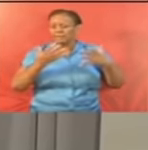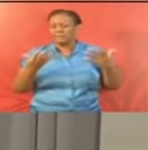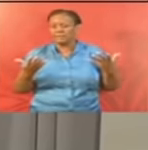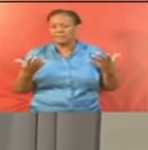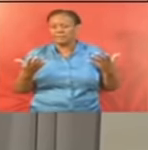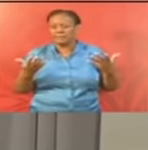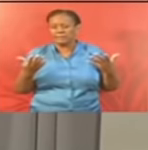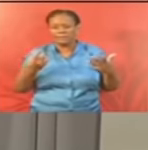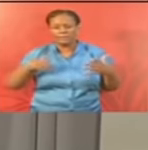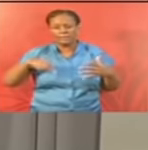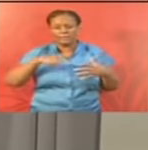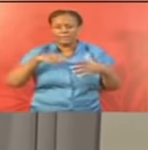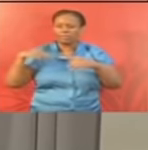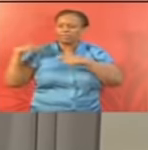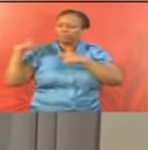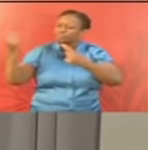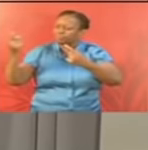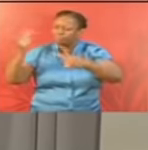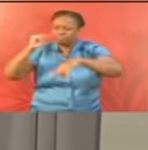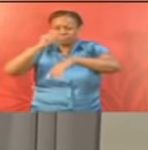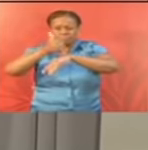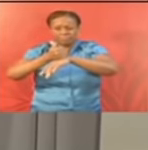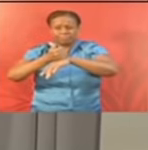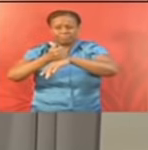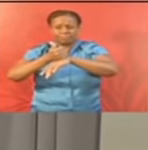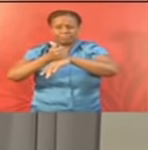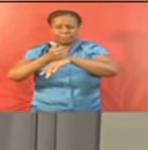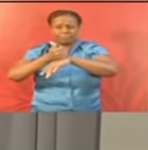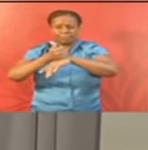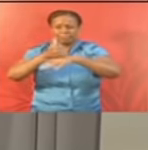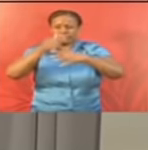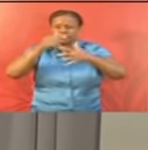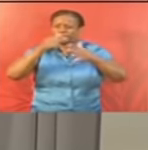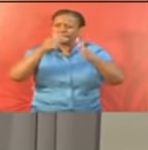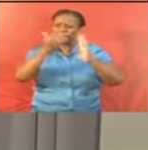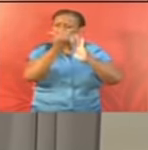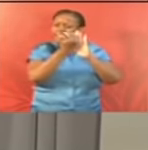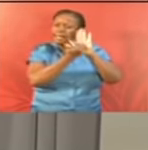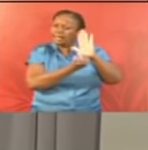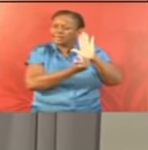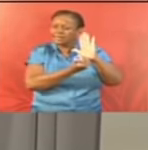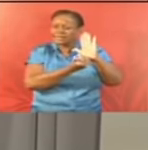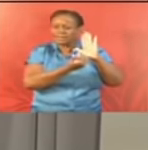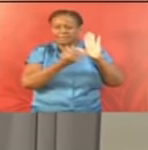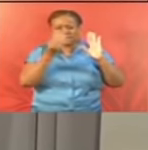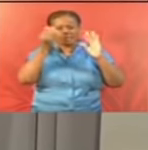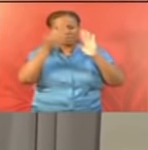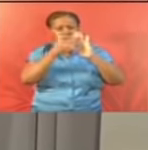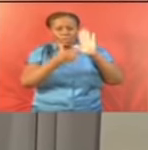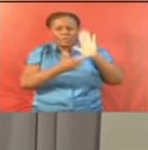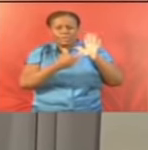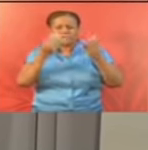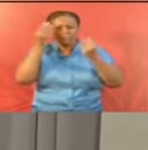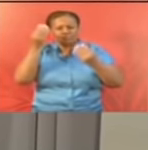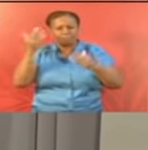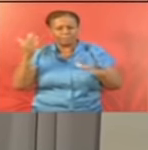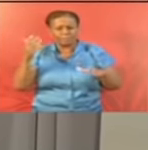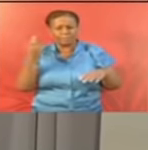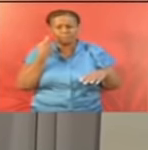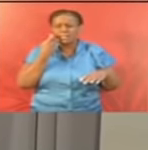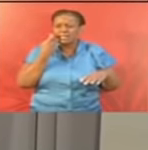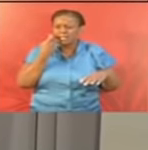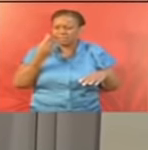Most recently, we had to go the legislative route to make the wearing of face